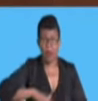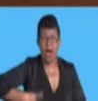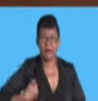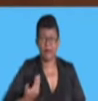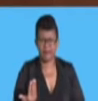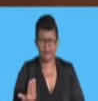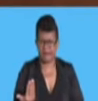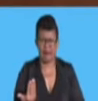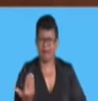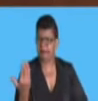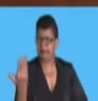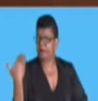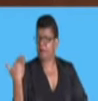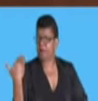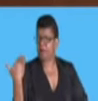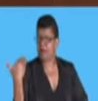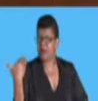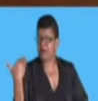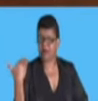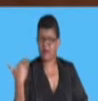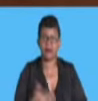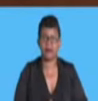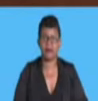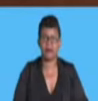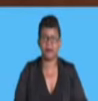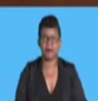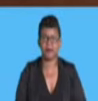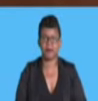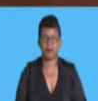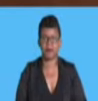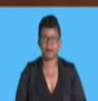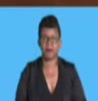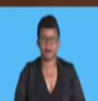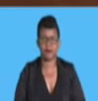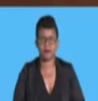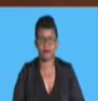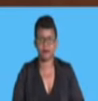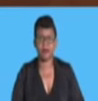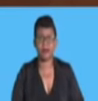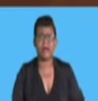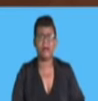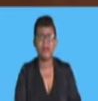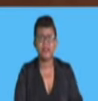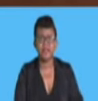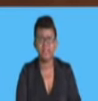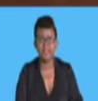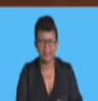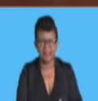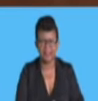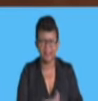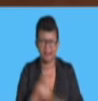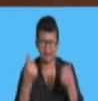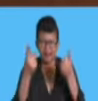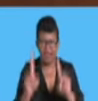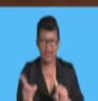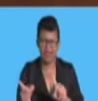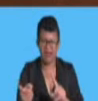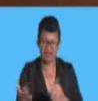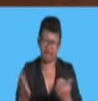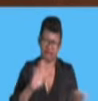Nganilau, was buried in the